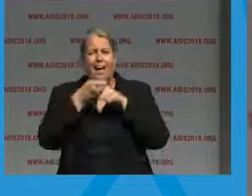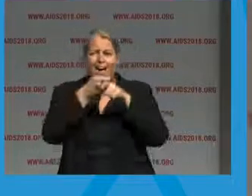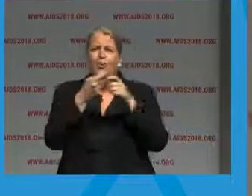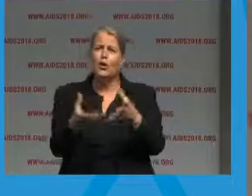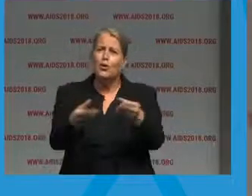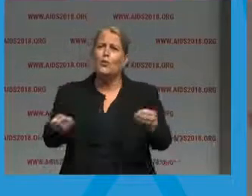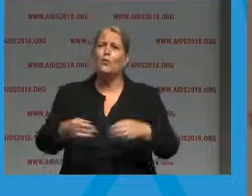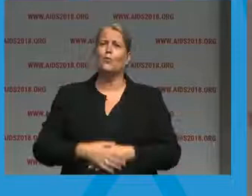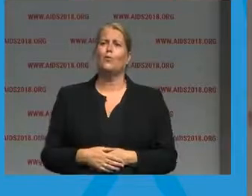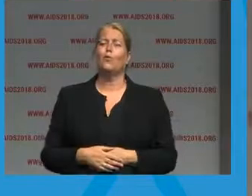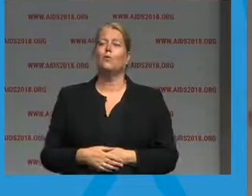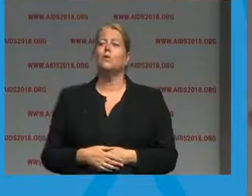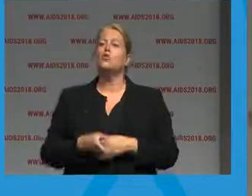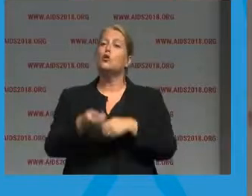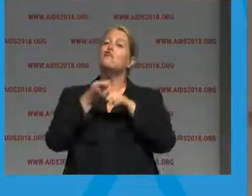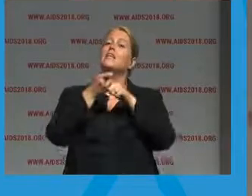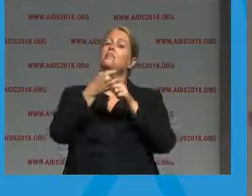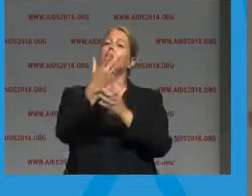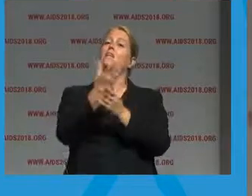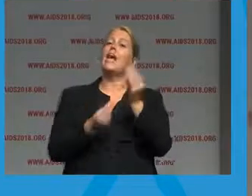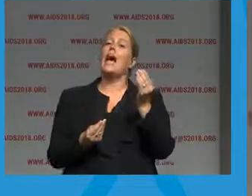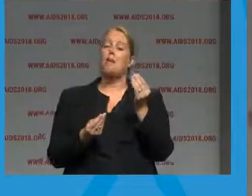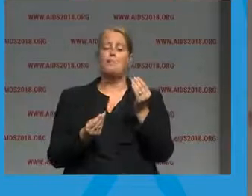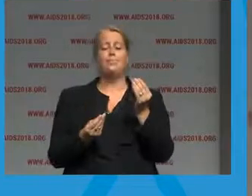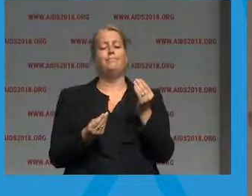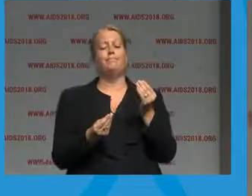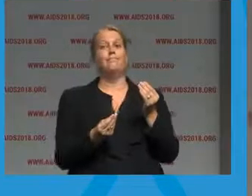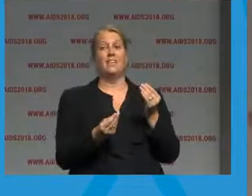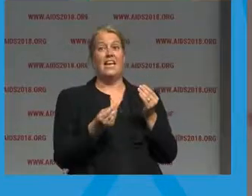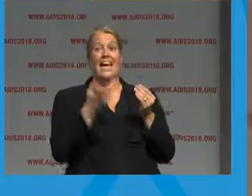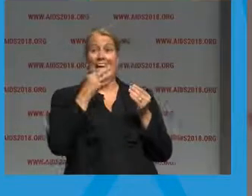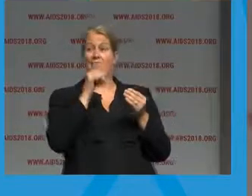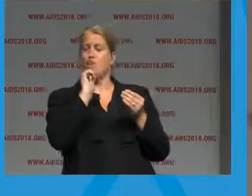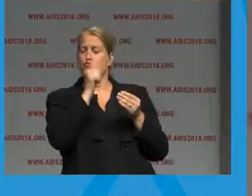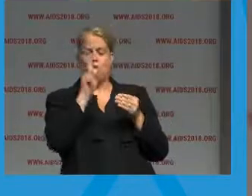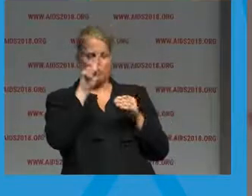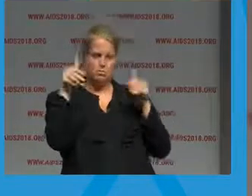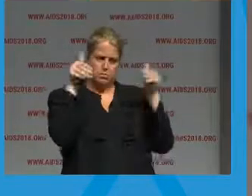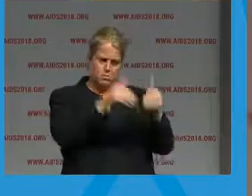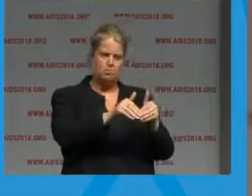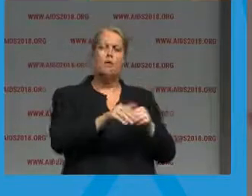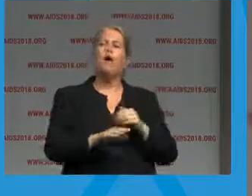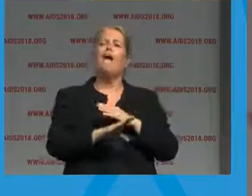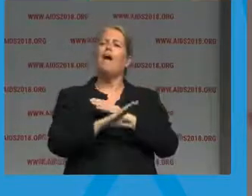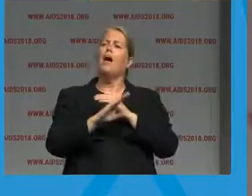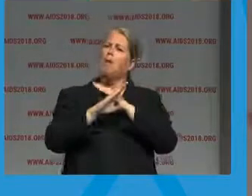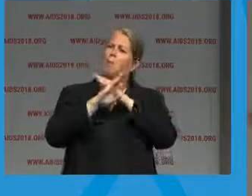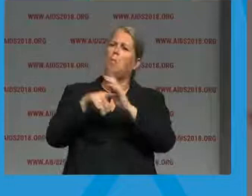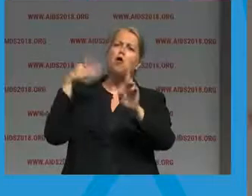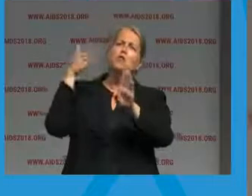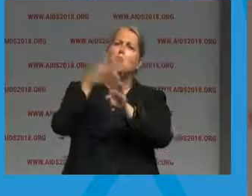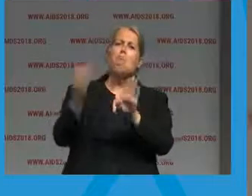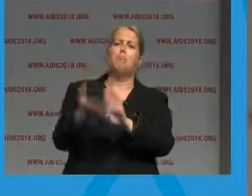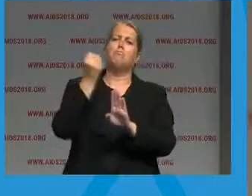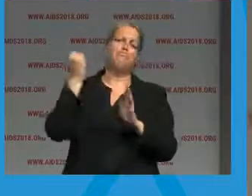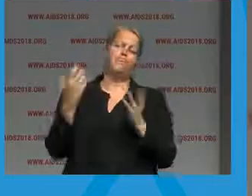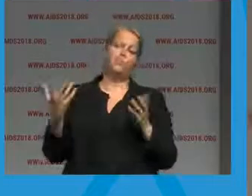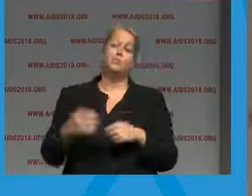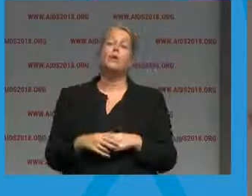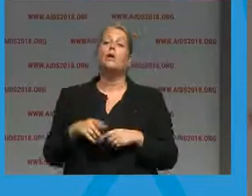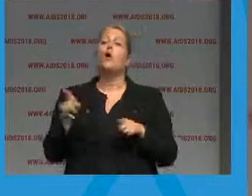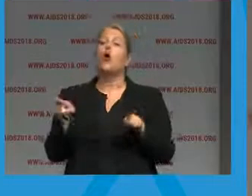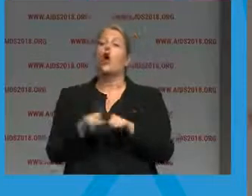the treatment gap, the world will not achieve the NTB goal. And without prioritizing the high-risk groups, we will